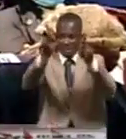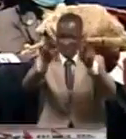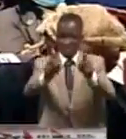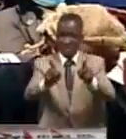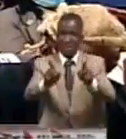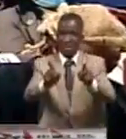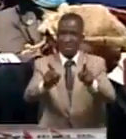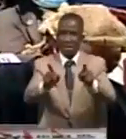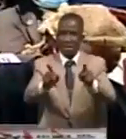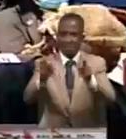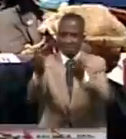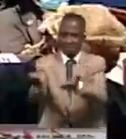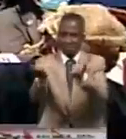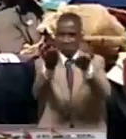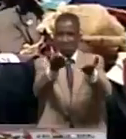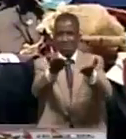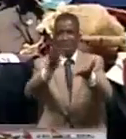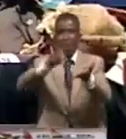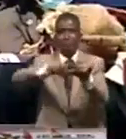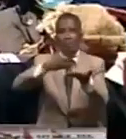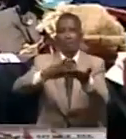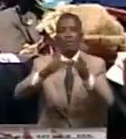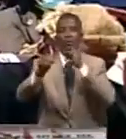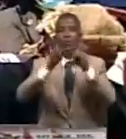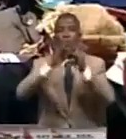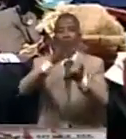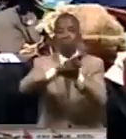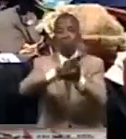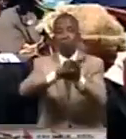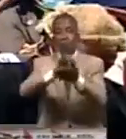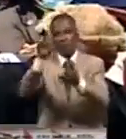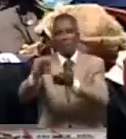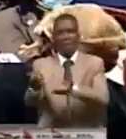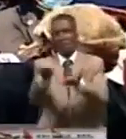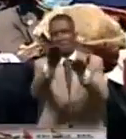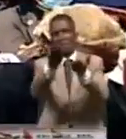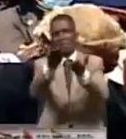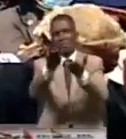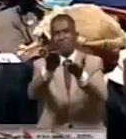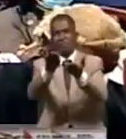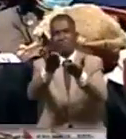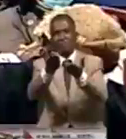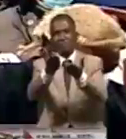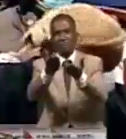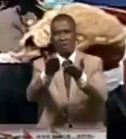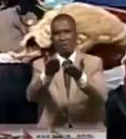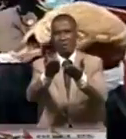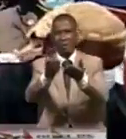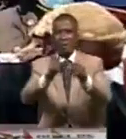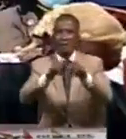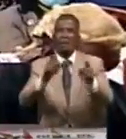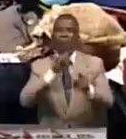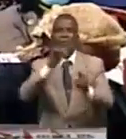elected to submit a witness statement. Now, that witness statement is not yet in